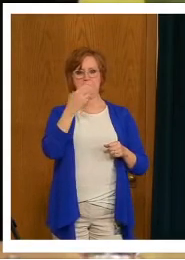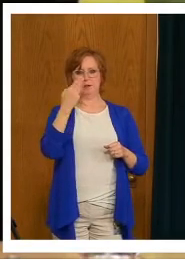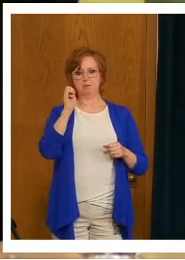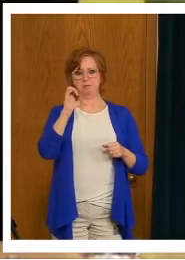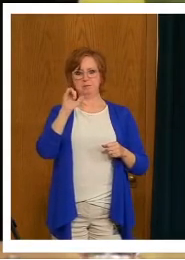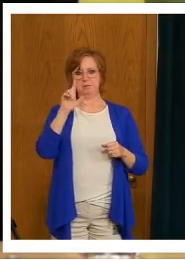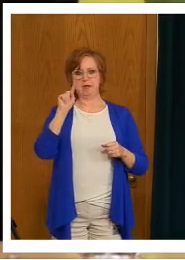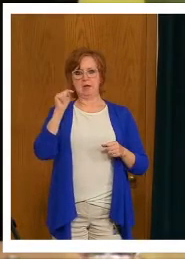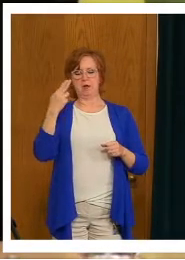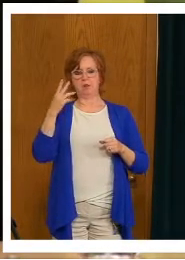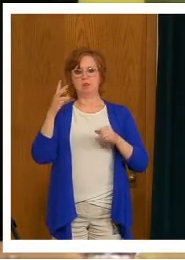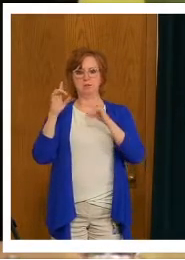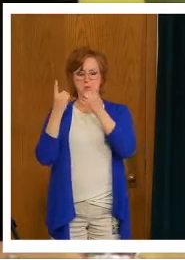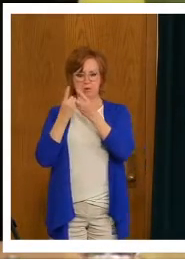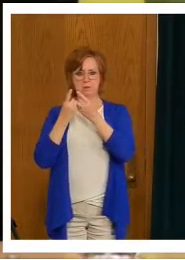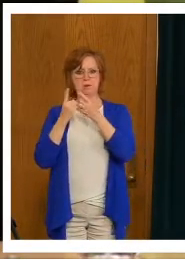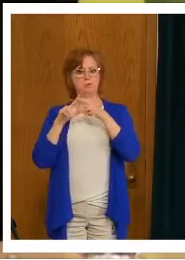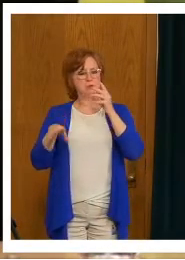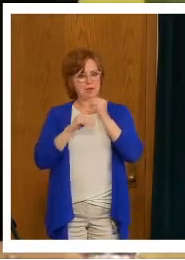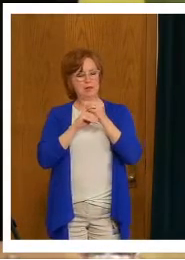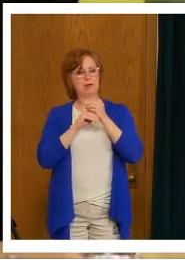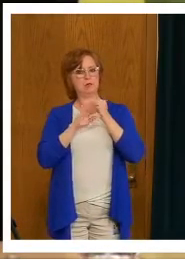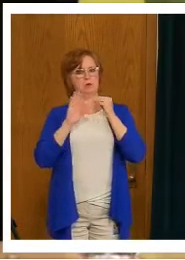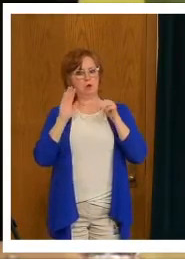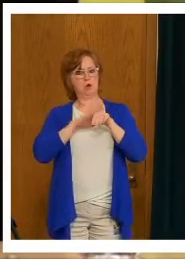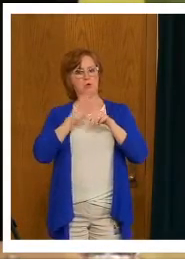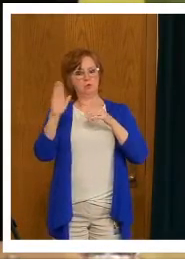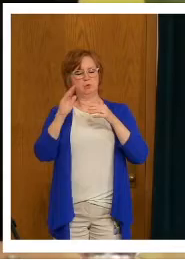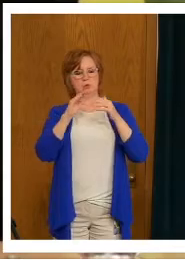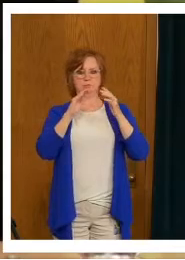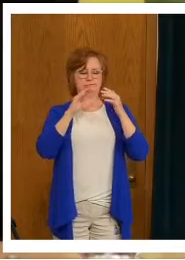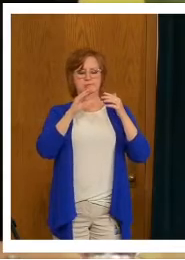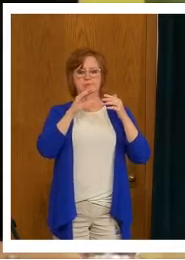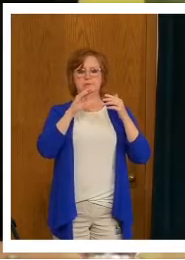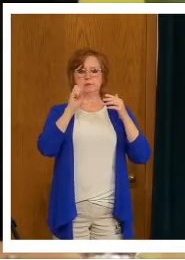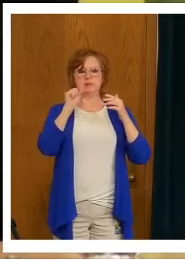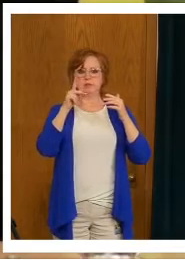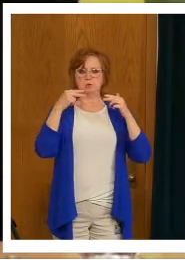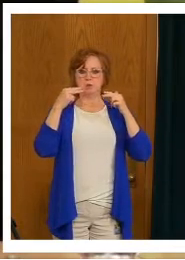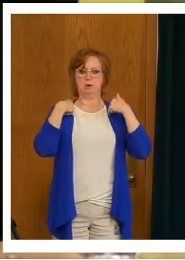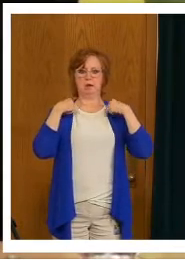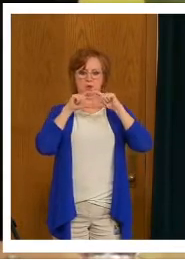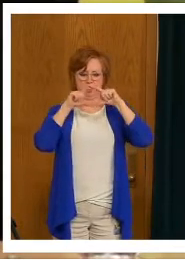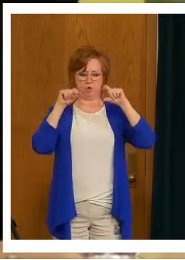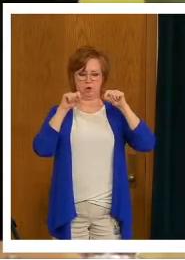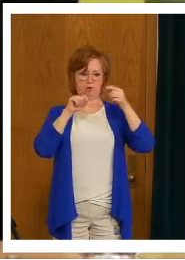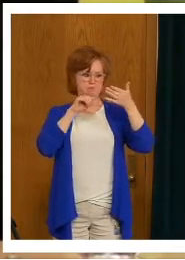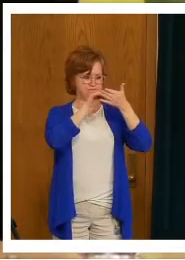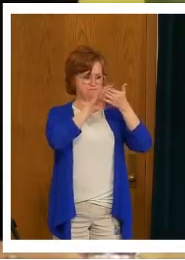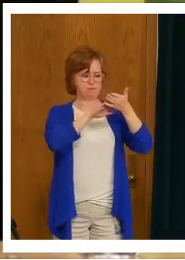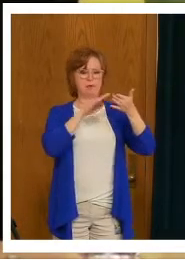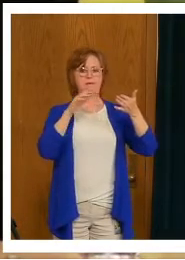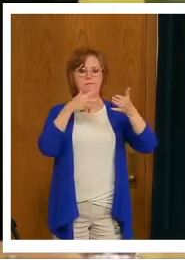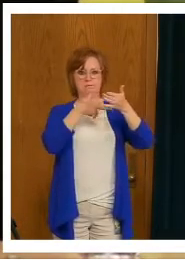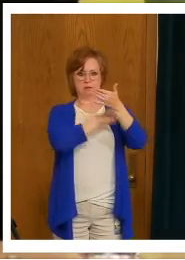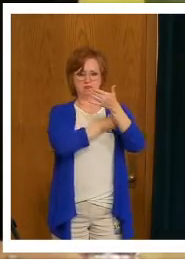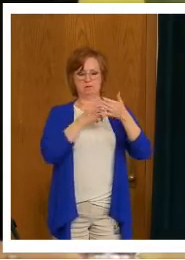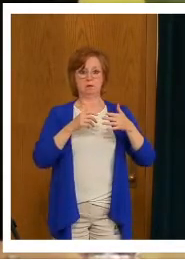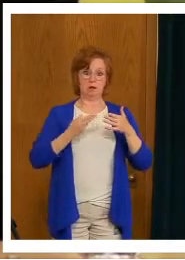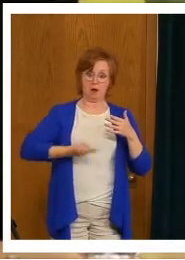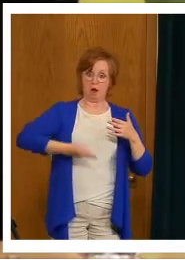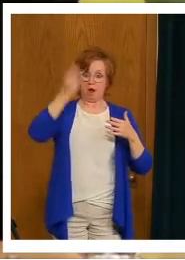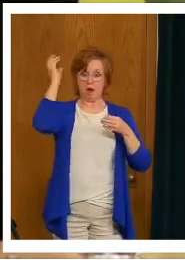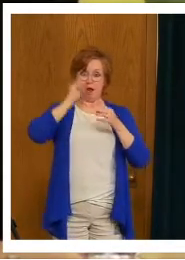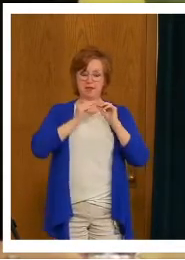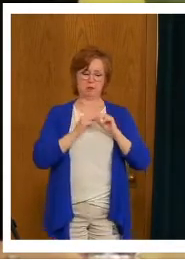healthcare profile, but two, it'll also then be included with the percentages that we have here. I don't expect that to be a large number, but there